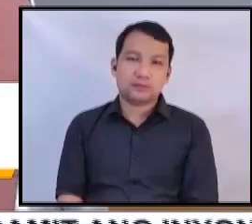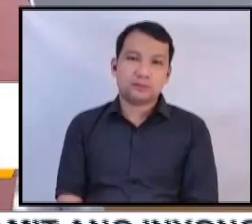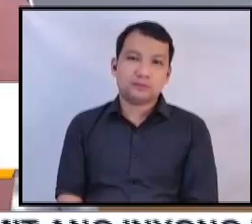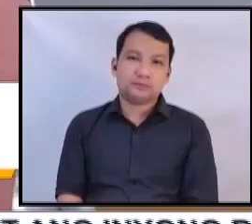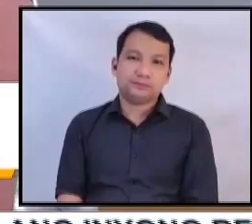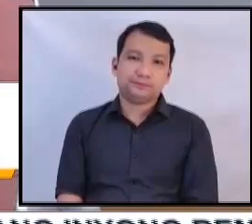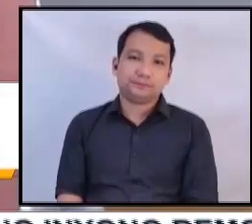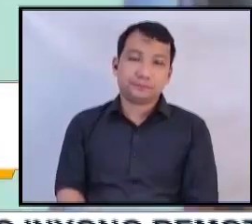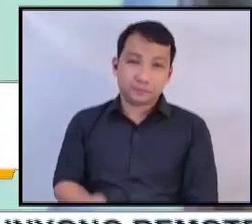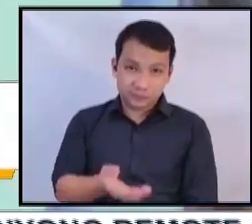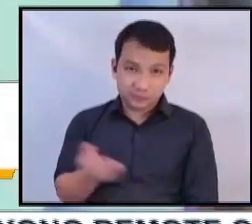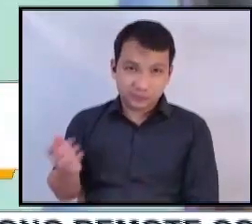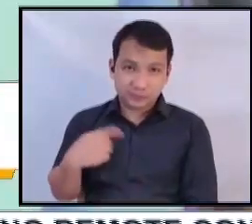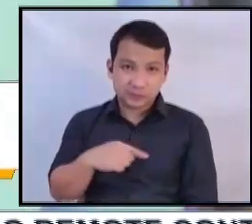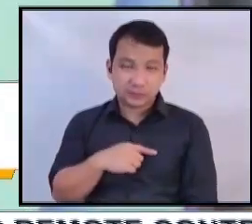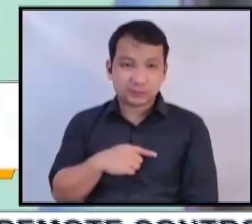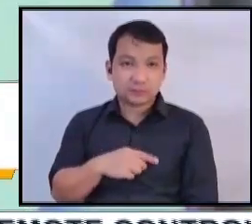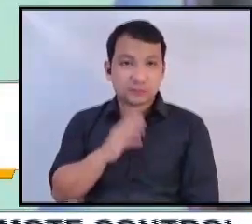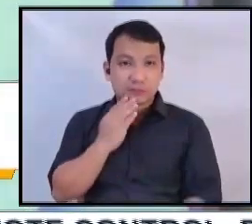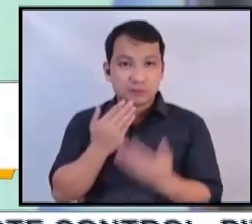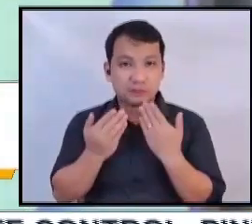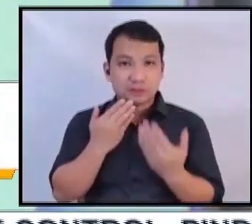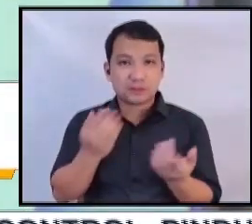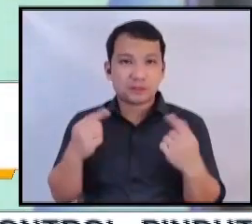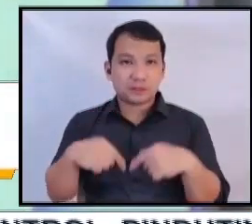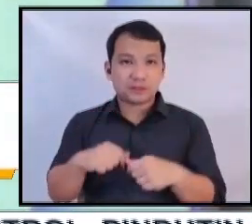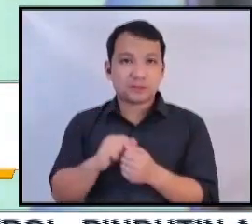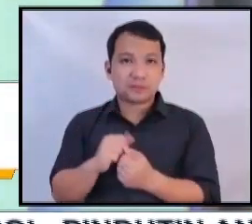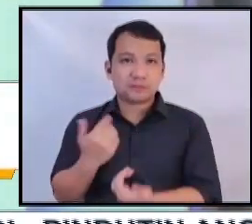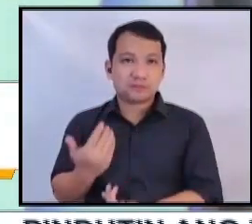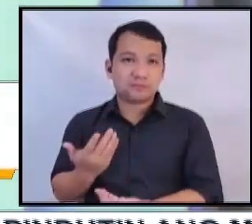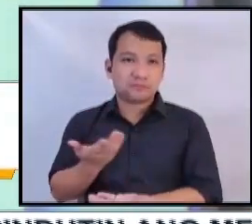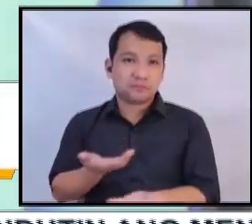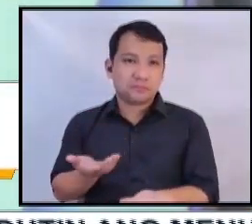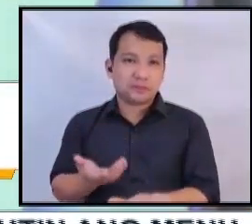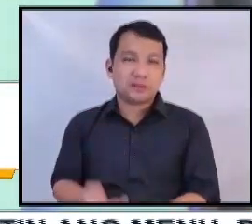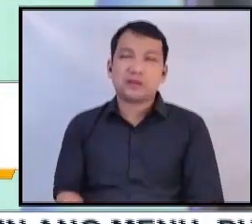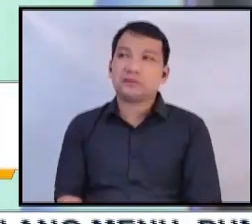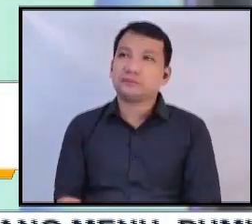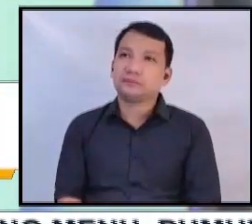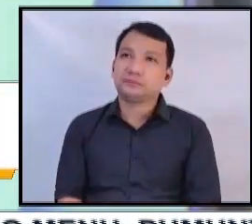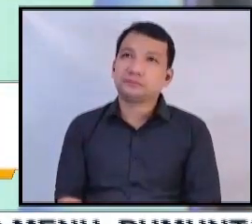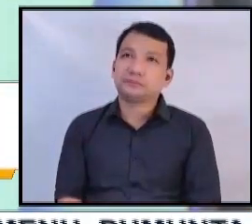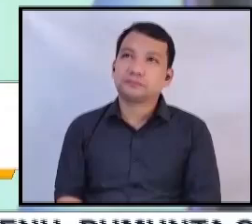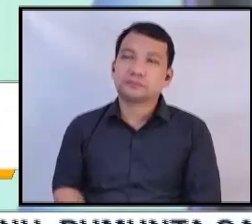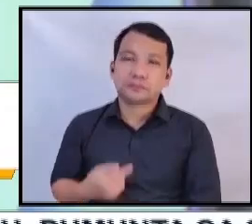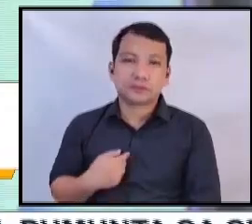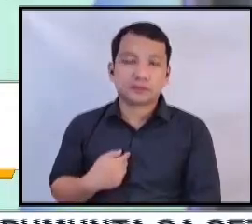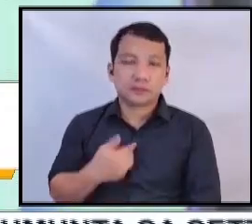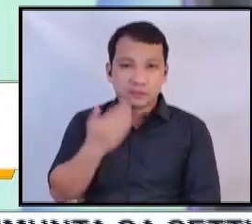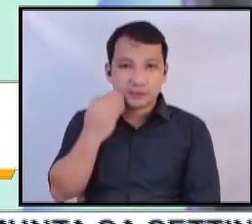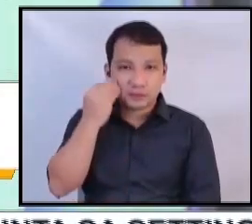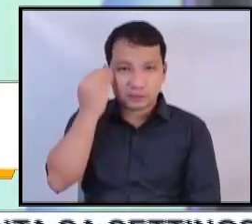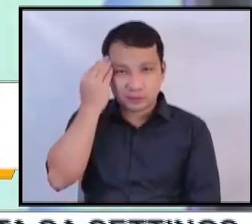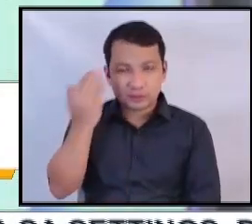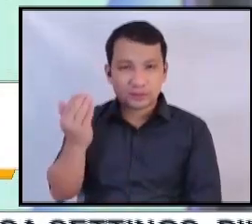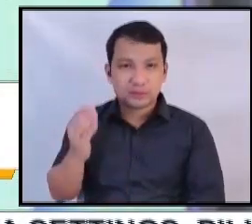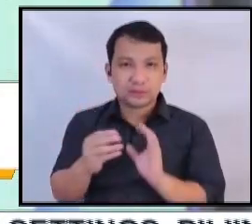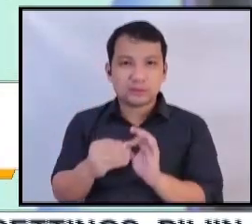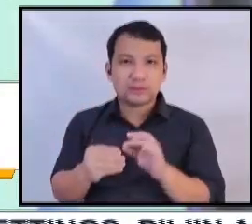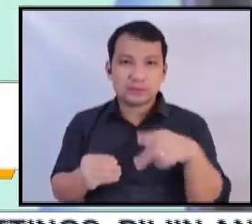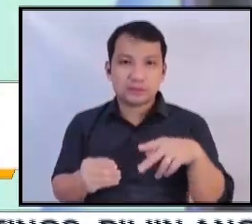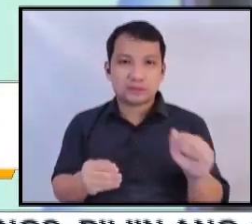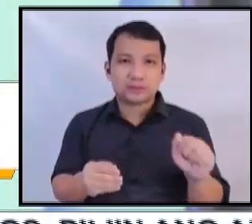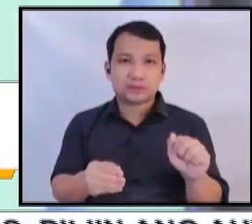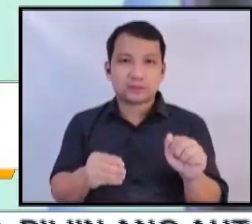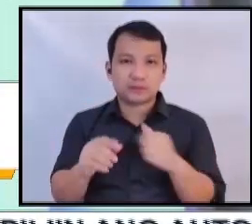mga ka-RSP, thank you so much for having us. So, I will be having my homecoming parade in Pila, Laguna this Friday.